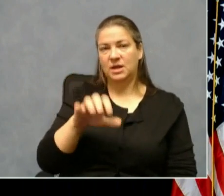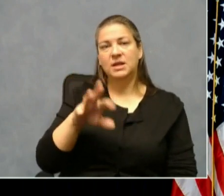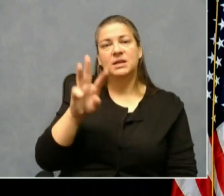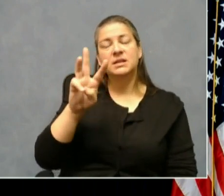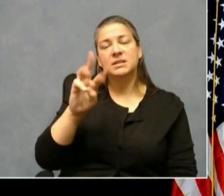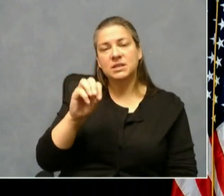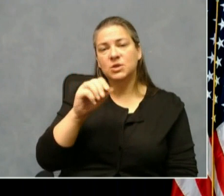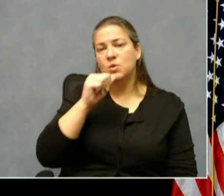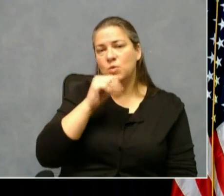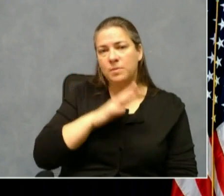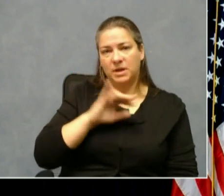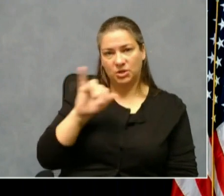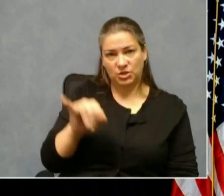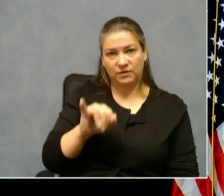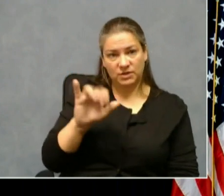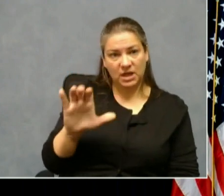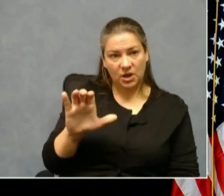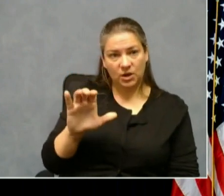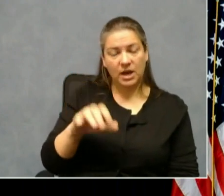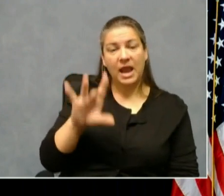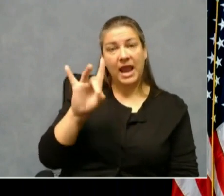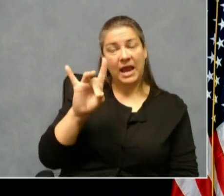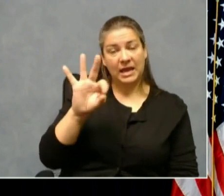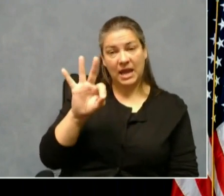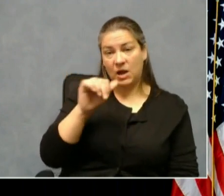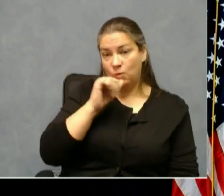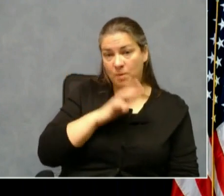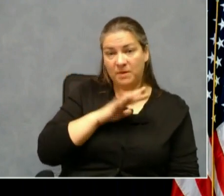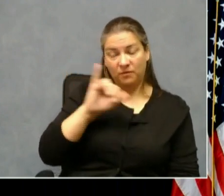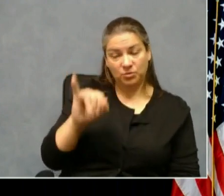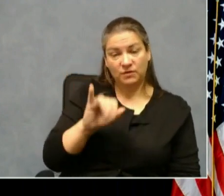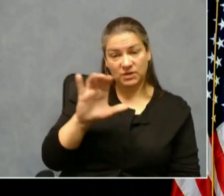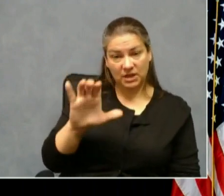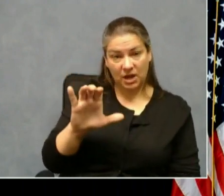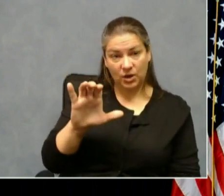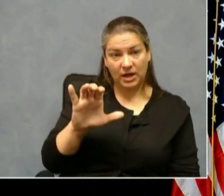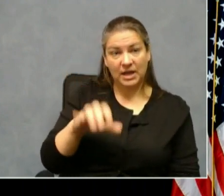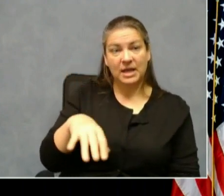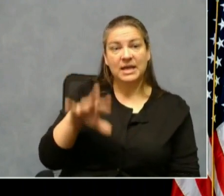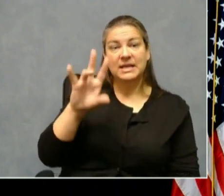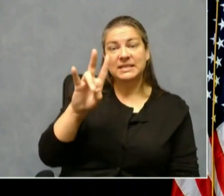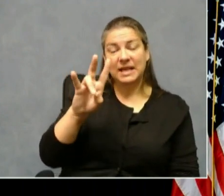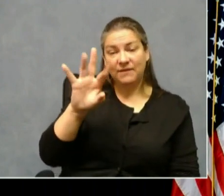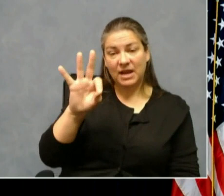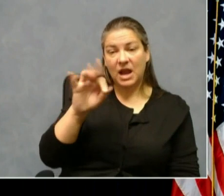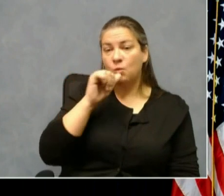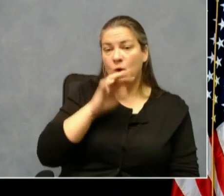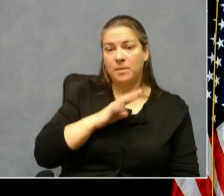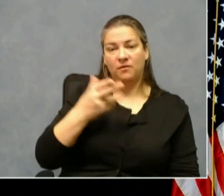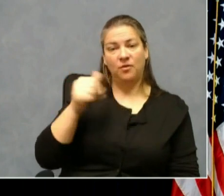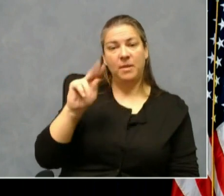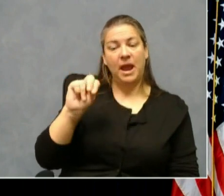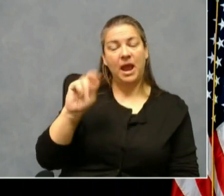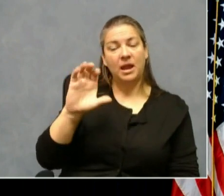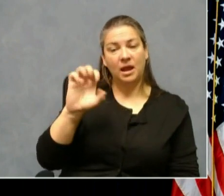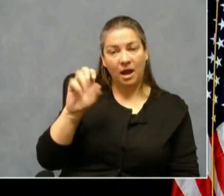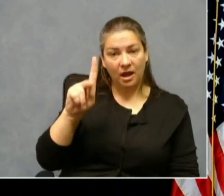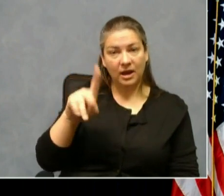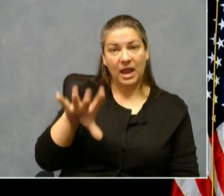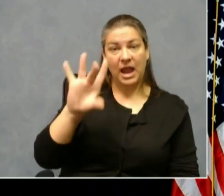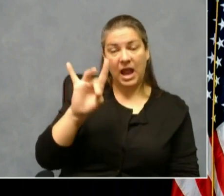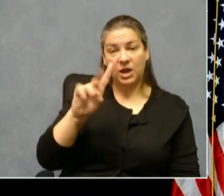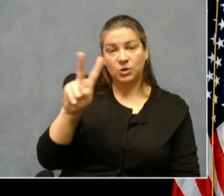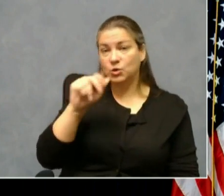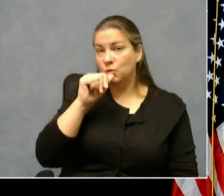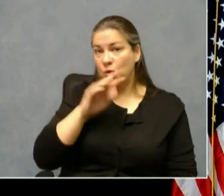from Jefferson, an 89-year-old woman from Jefferson, a 79-year-old woman from Hancock, an 82-year-old woman from